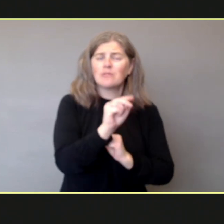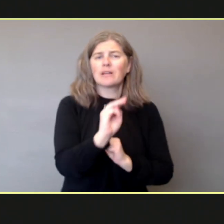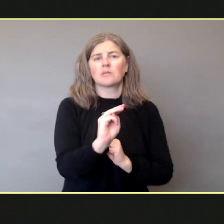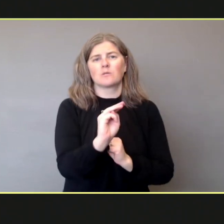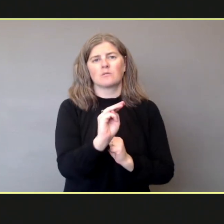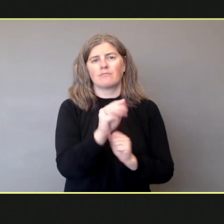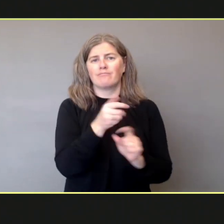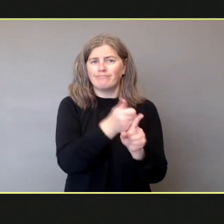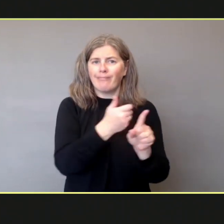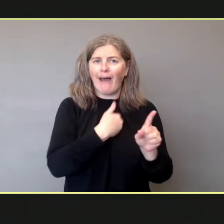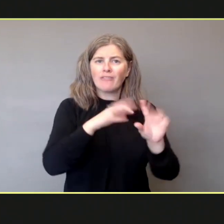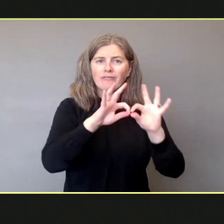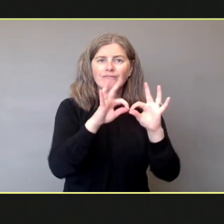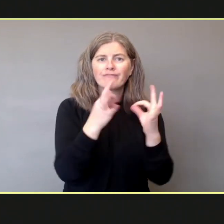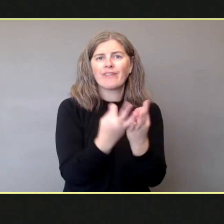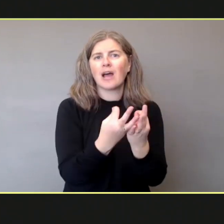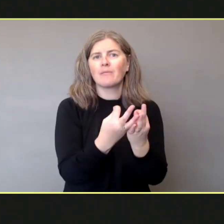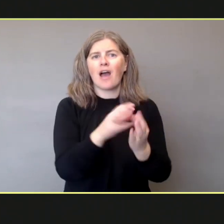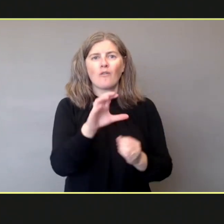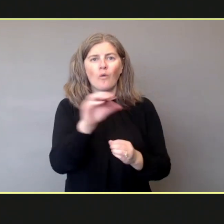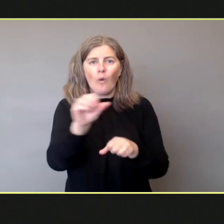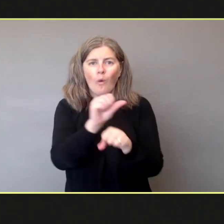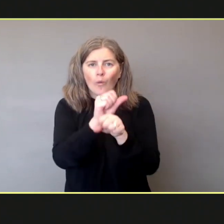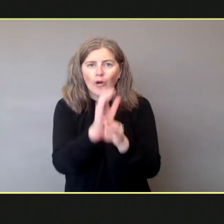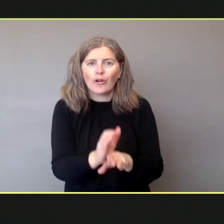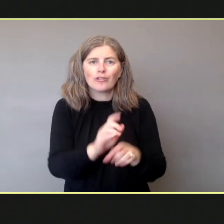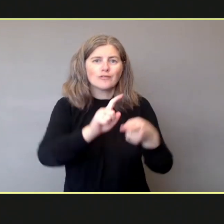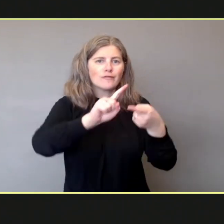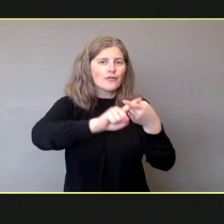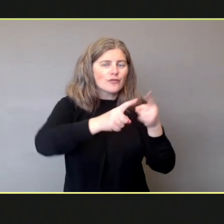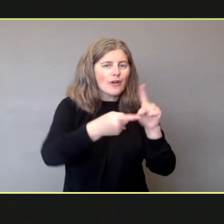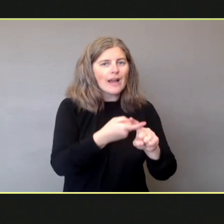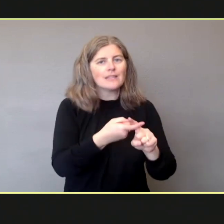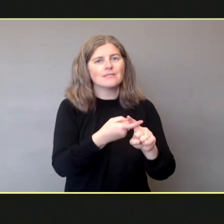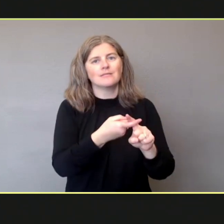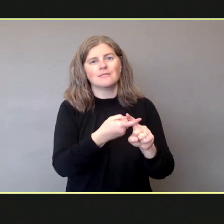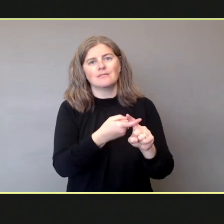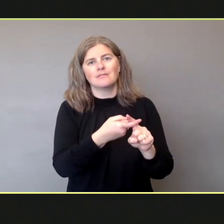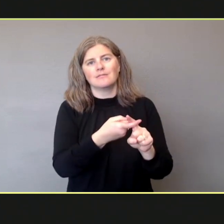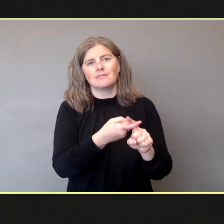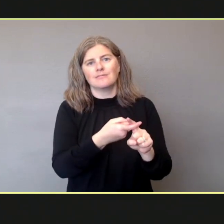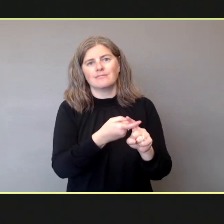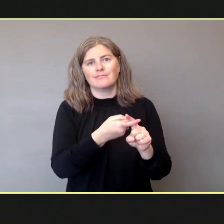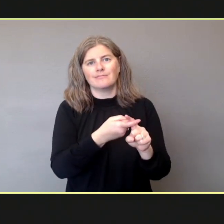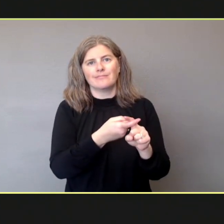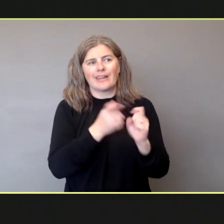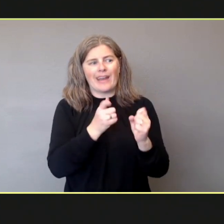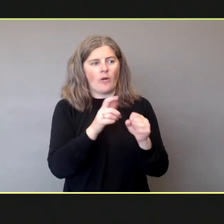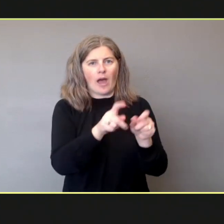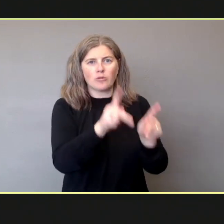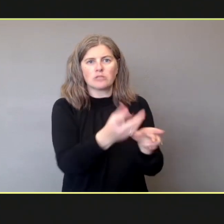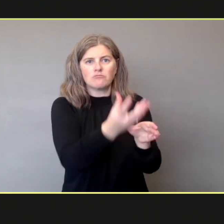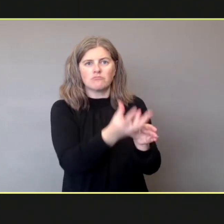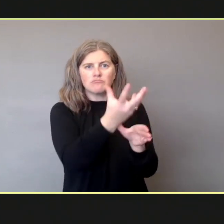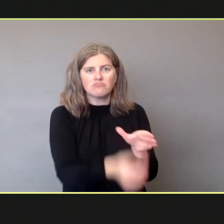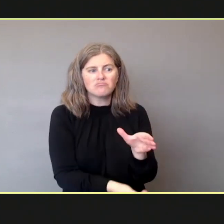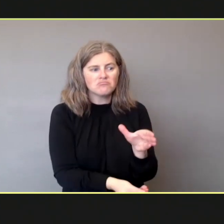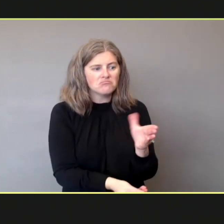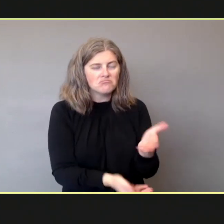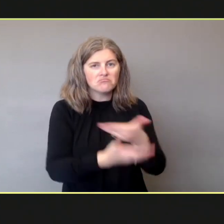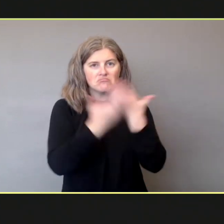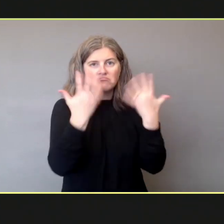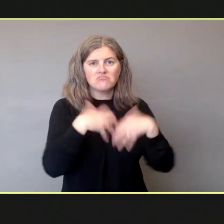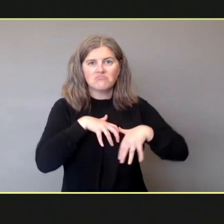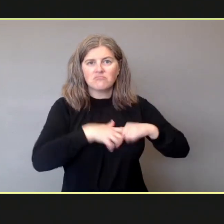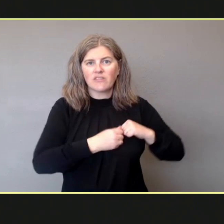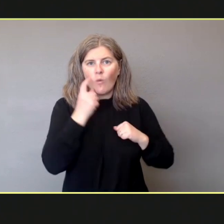has a family, has coworkers, has friends. There's an empty seat at the dinner table for